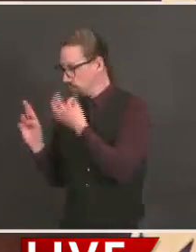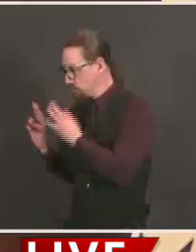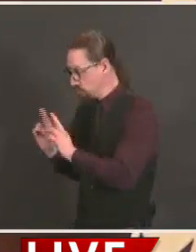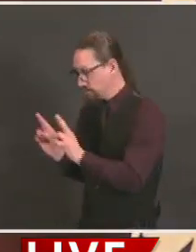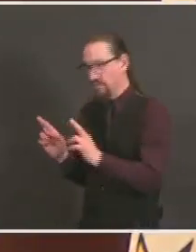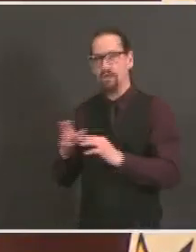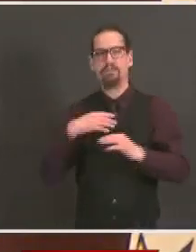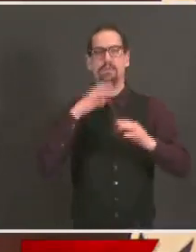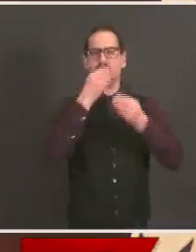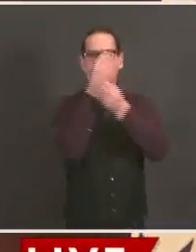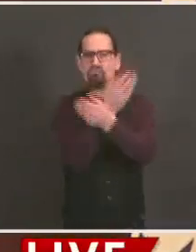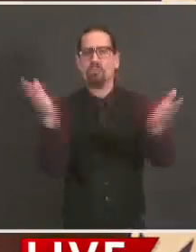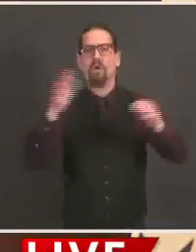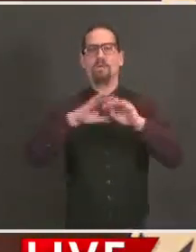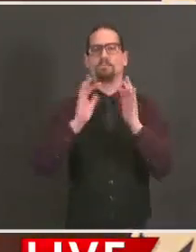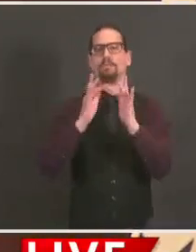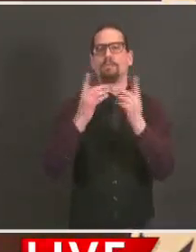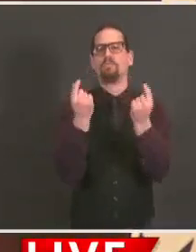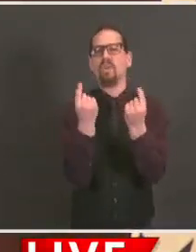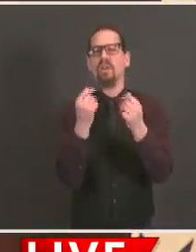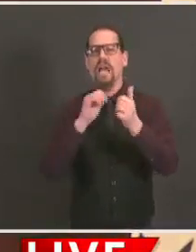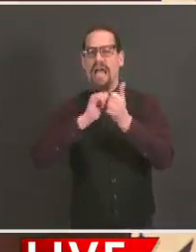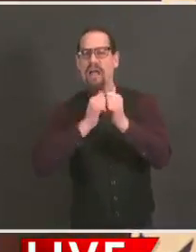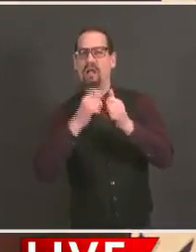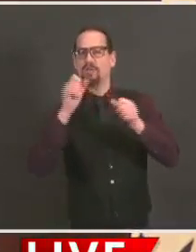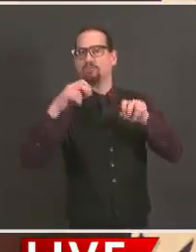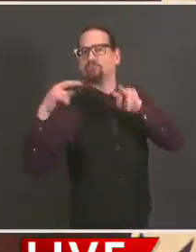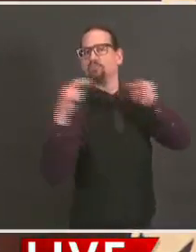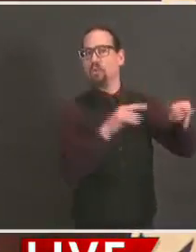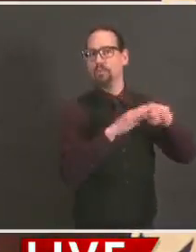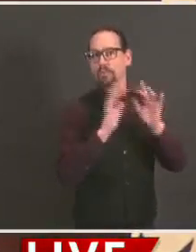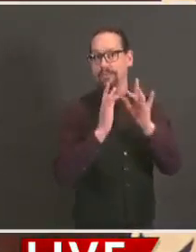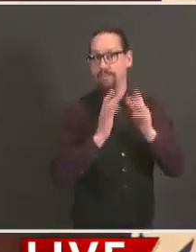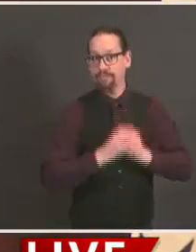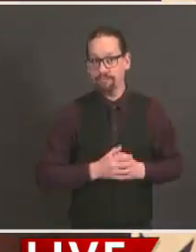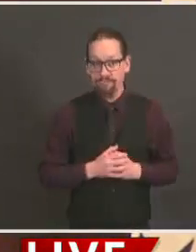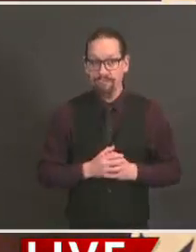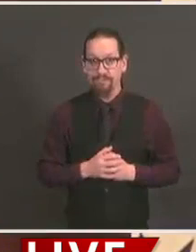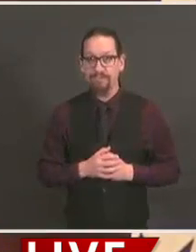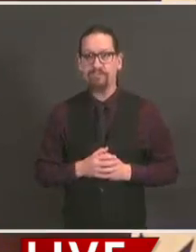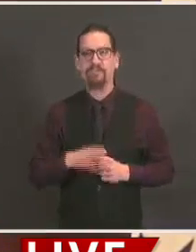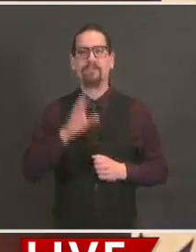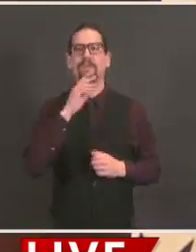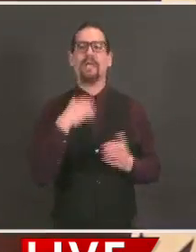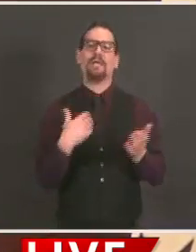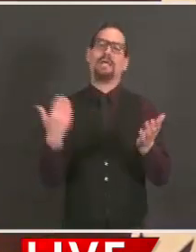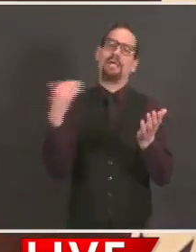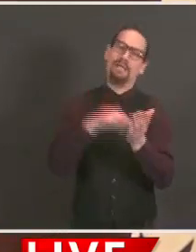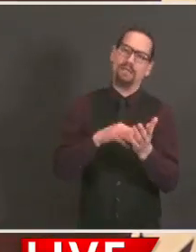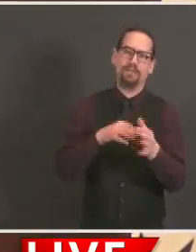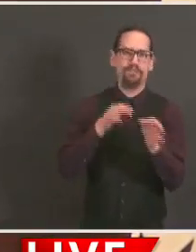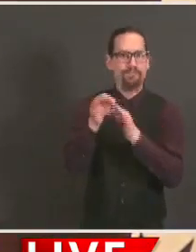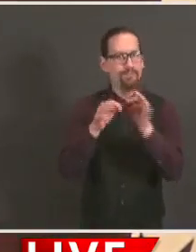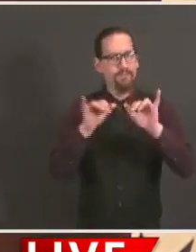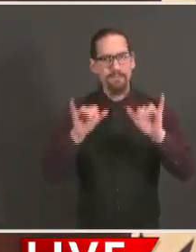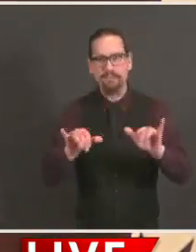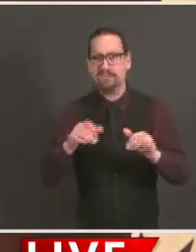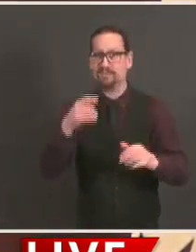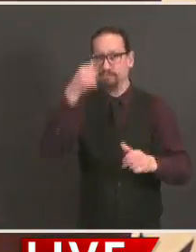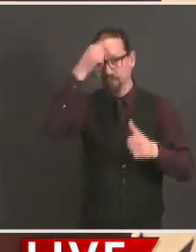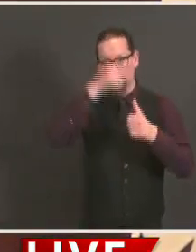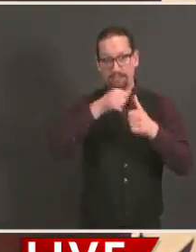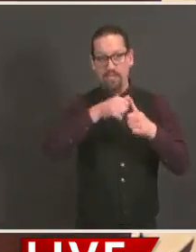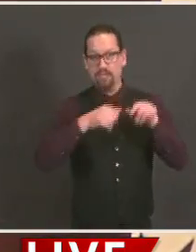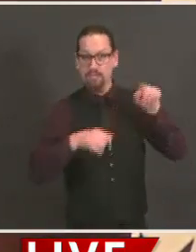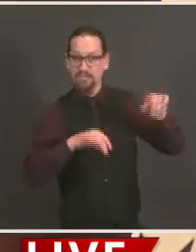So similar to testing, we're going to want to layer on the options that are available. I